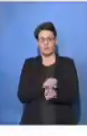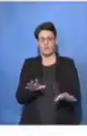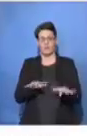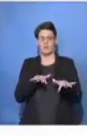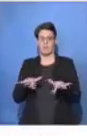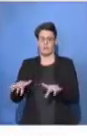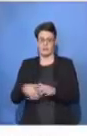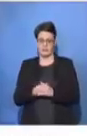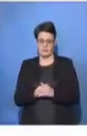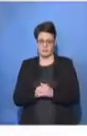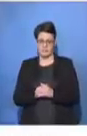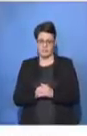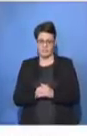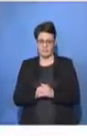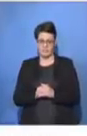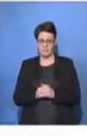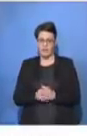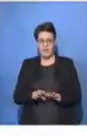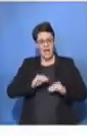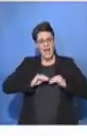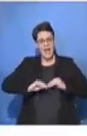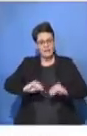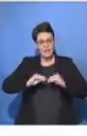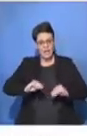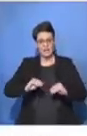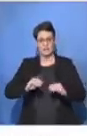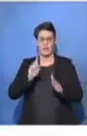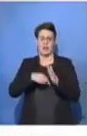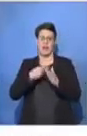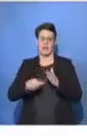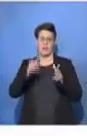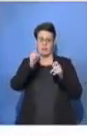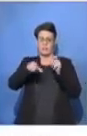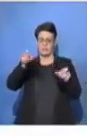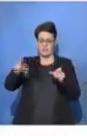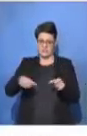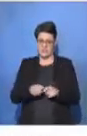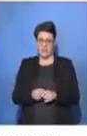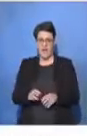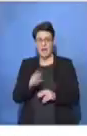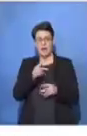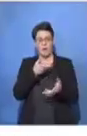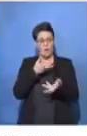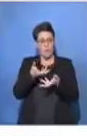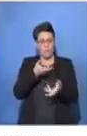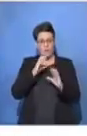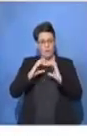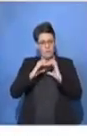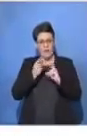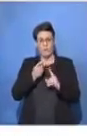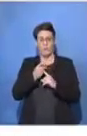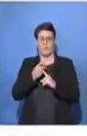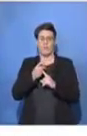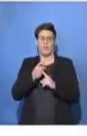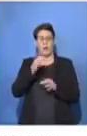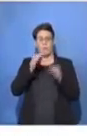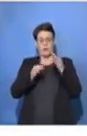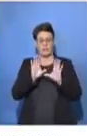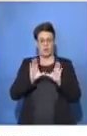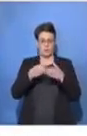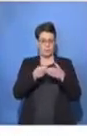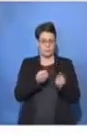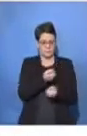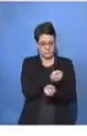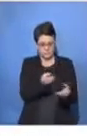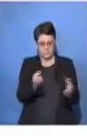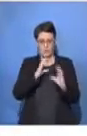public, in educating the electorate, and in communicating the messages of political parties at the